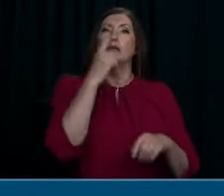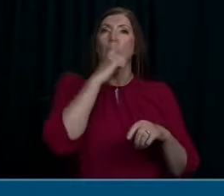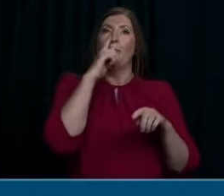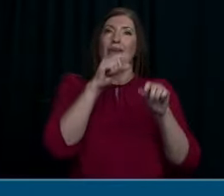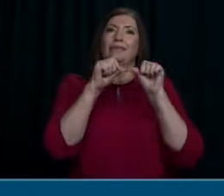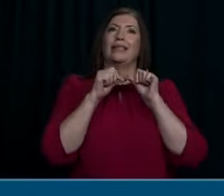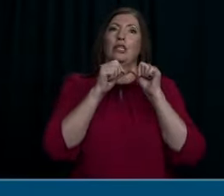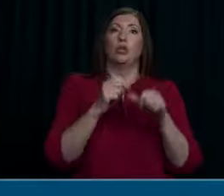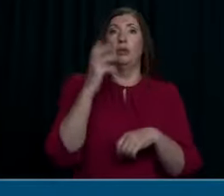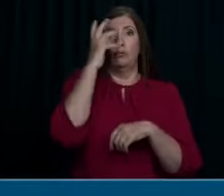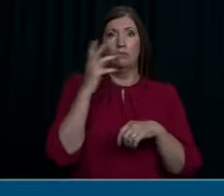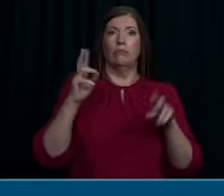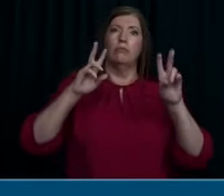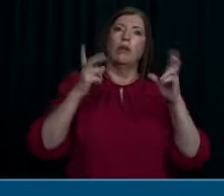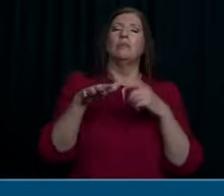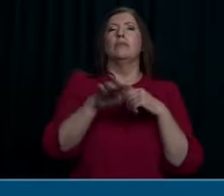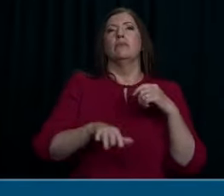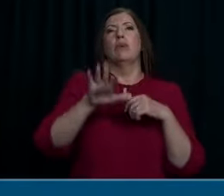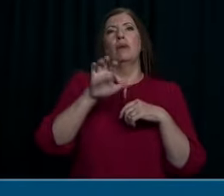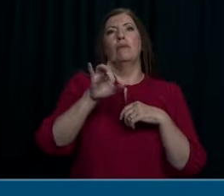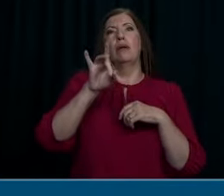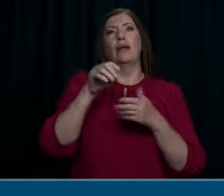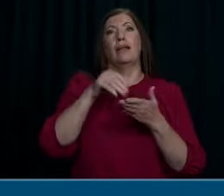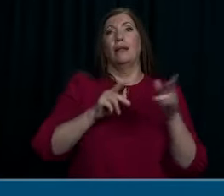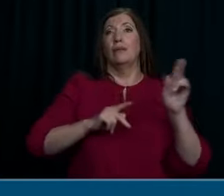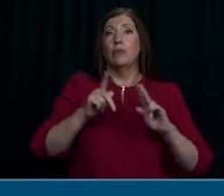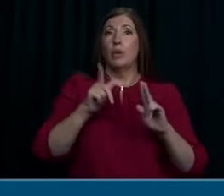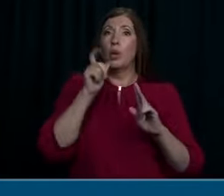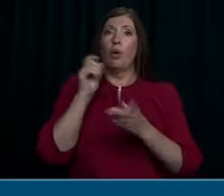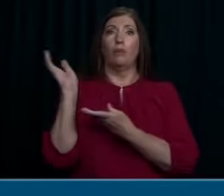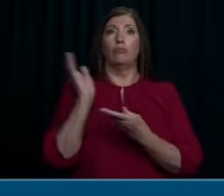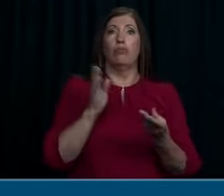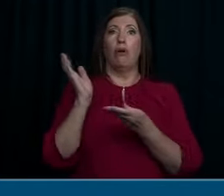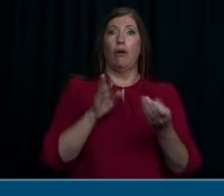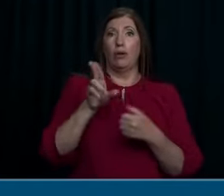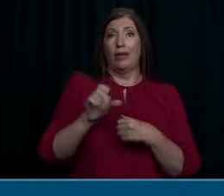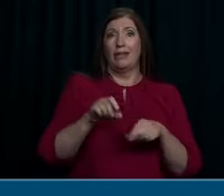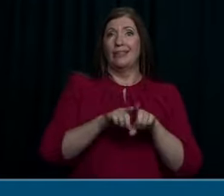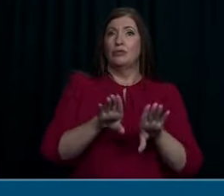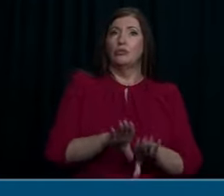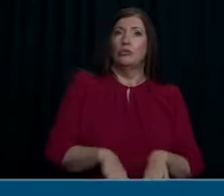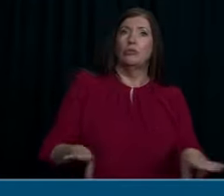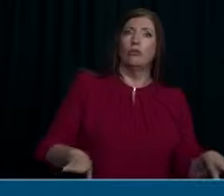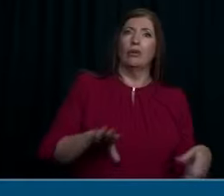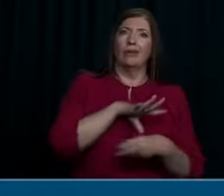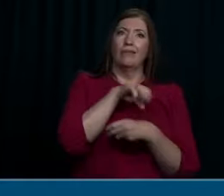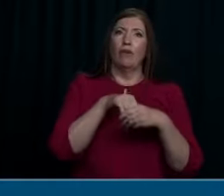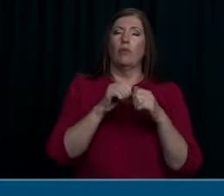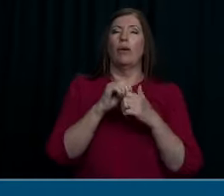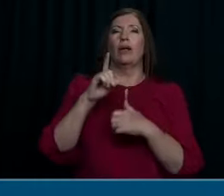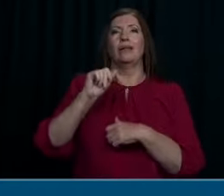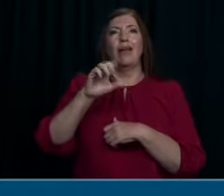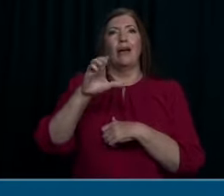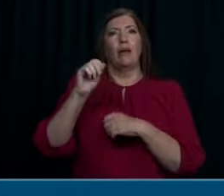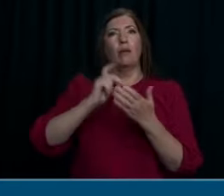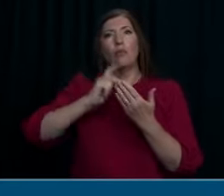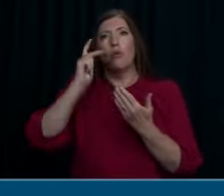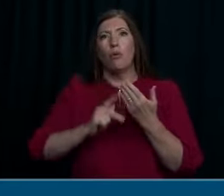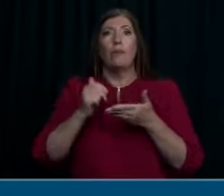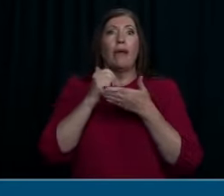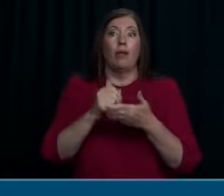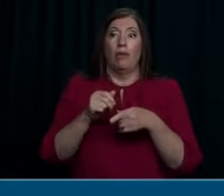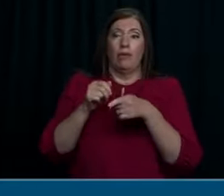are roughly 580,000 people who were brought to the United States as children who are in the DACA program that keeps